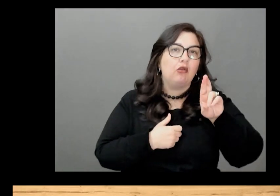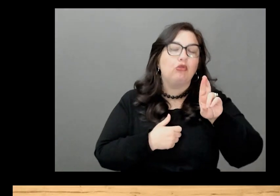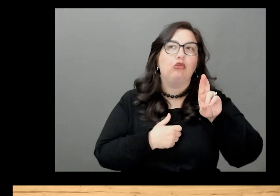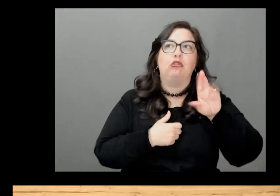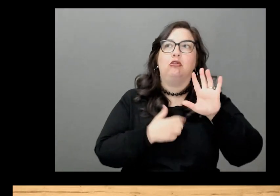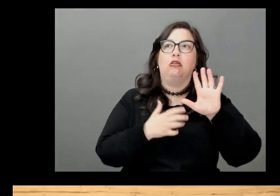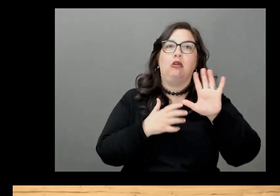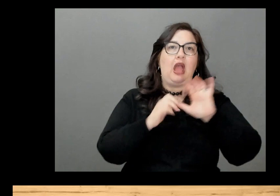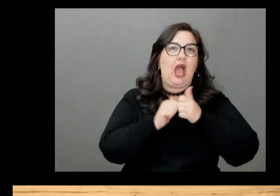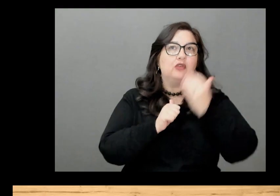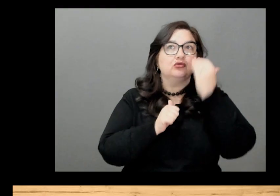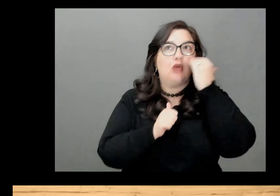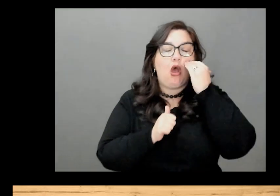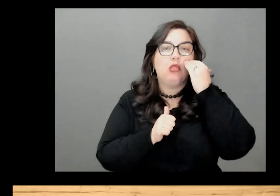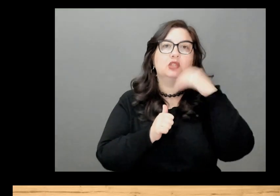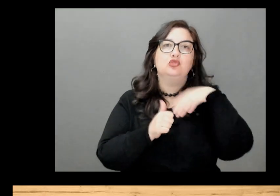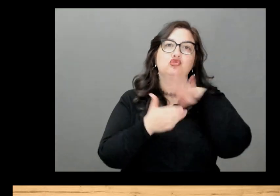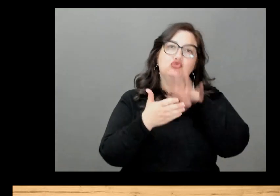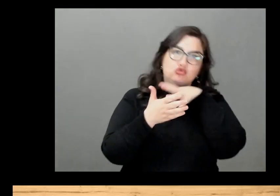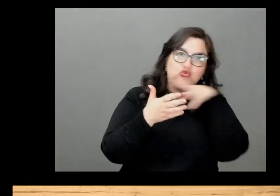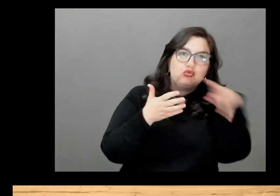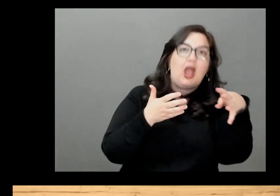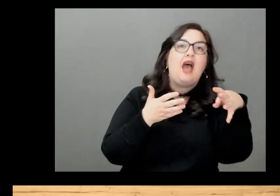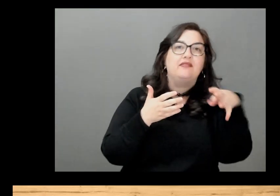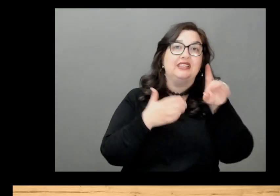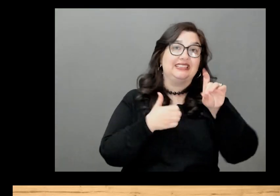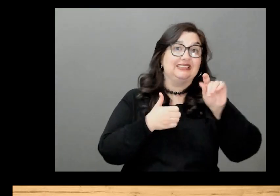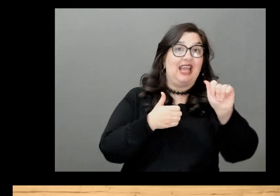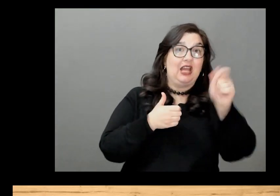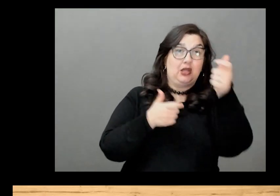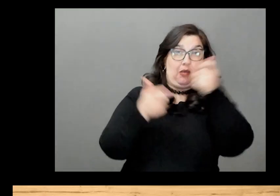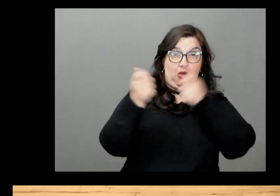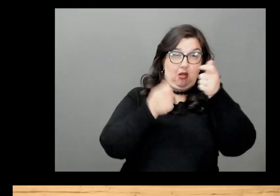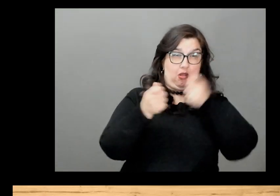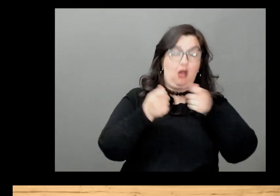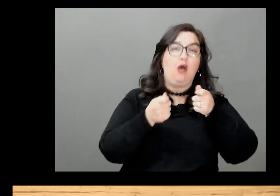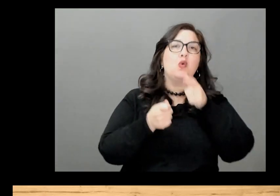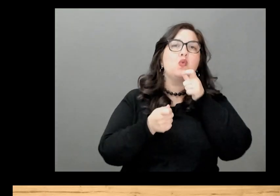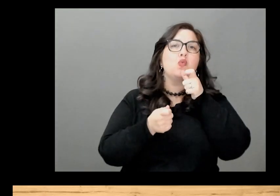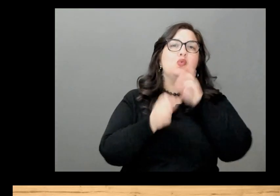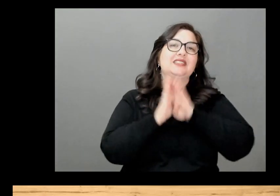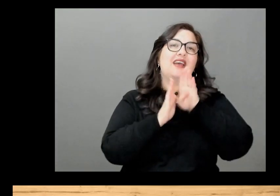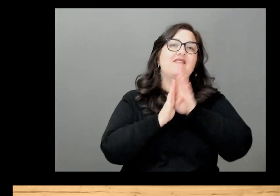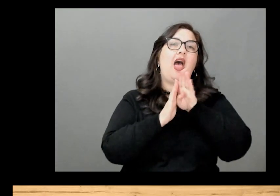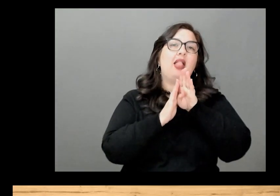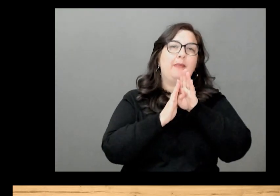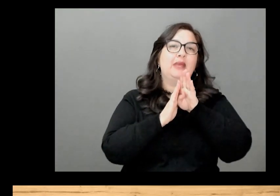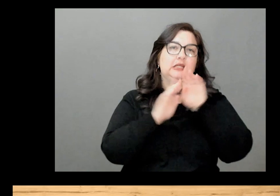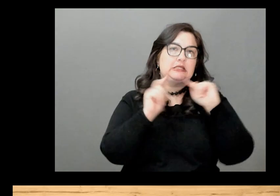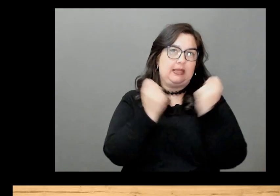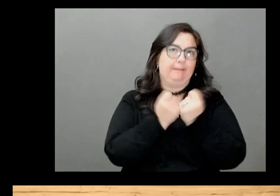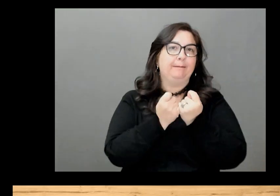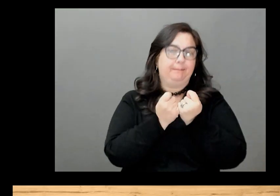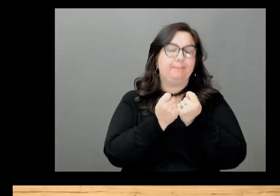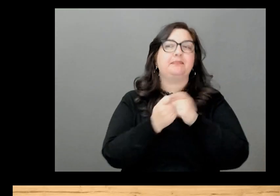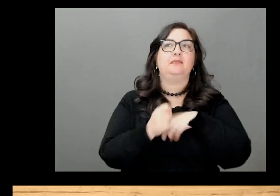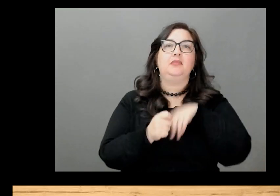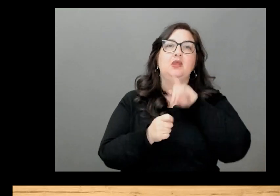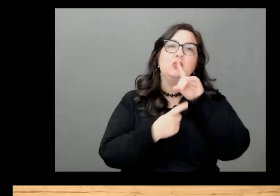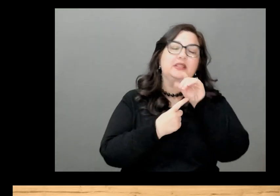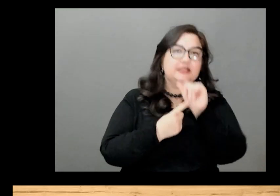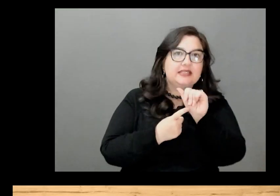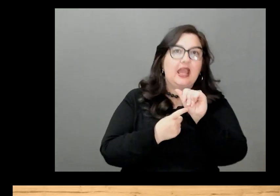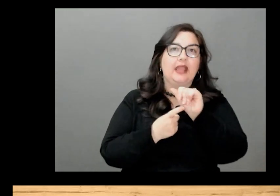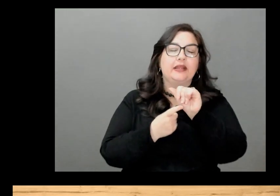knowledge graph where you can pull in that data. This is usually done by a development team. So pulling in that data, connecting